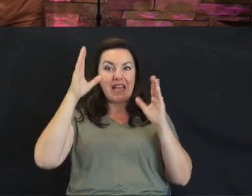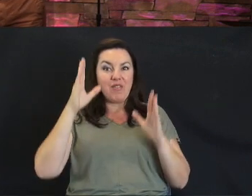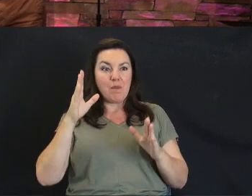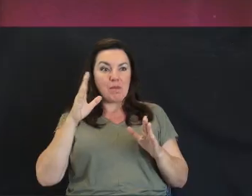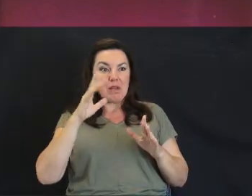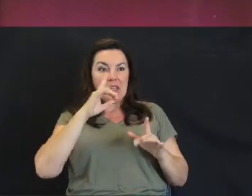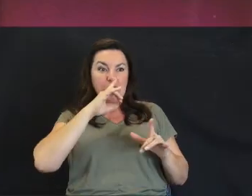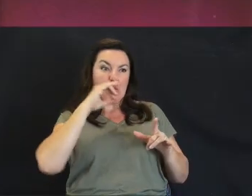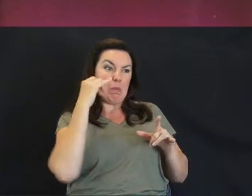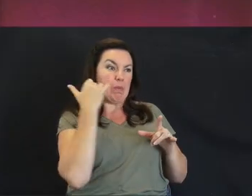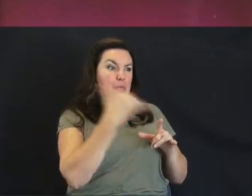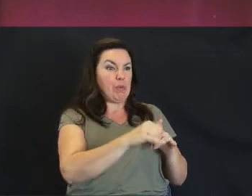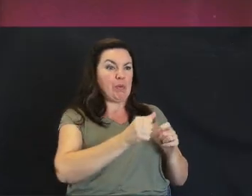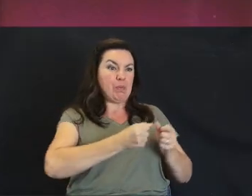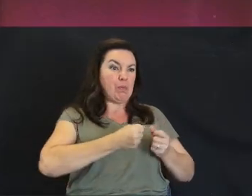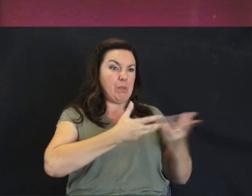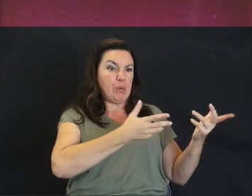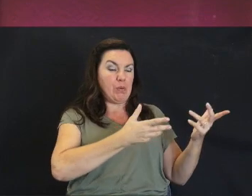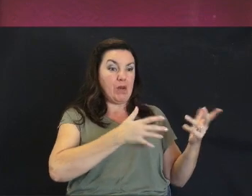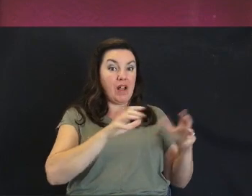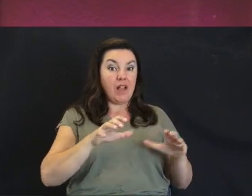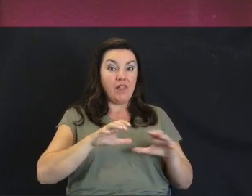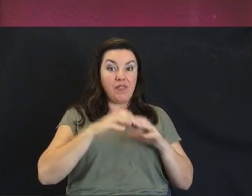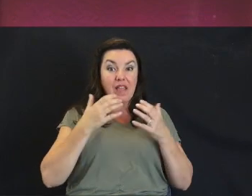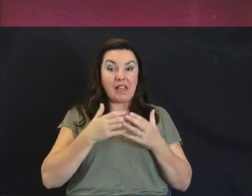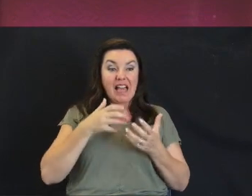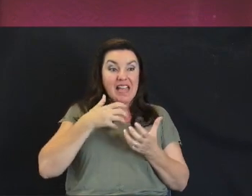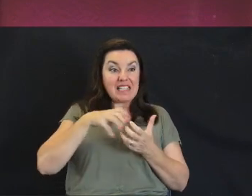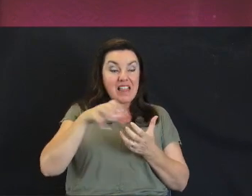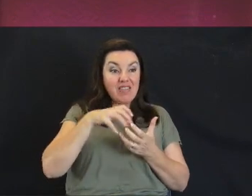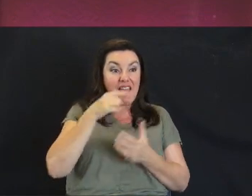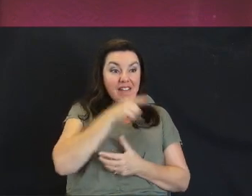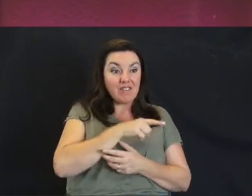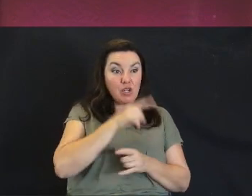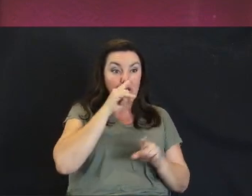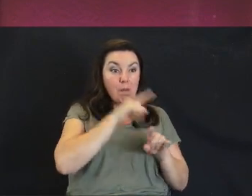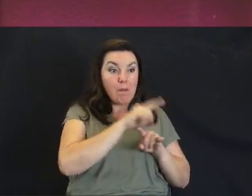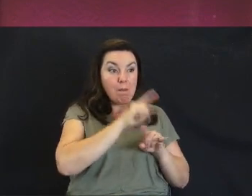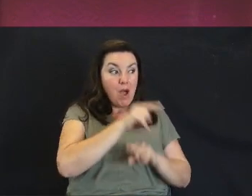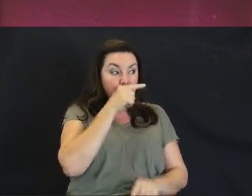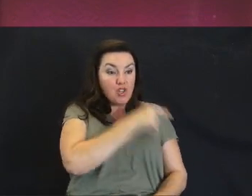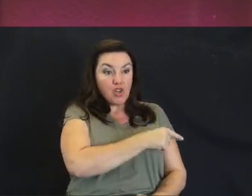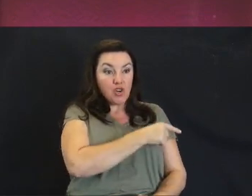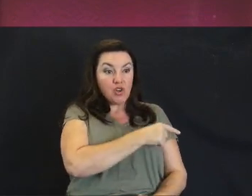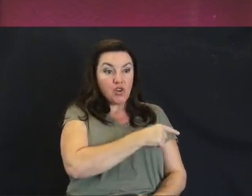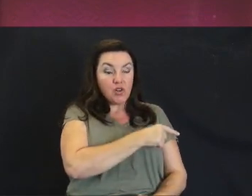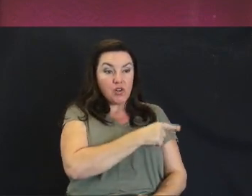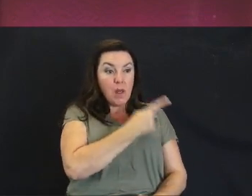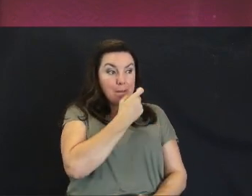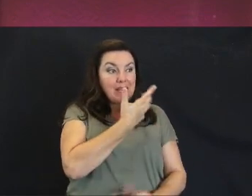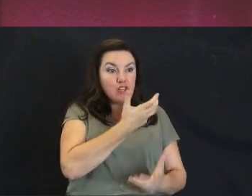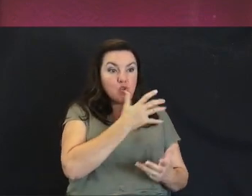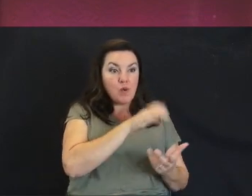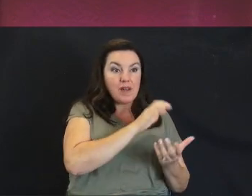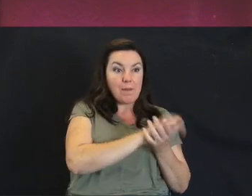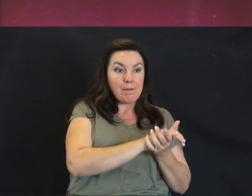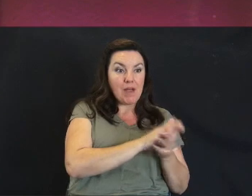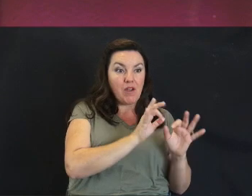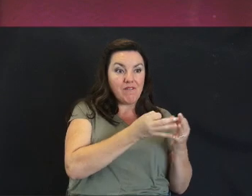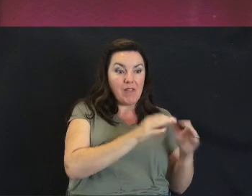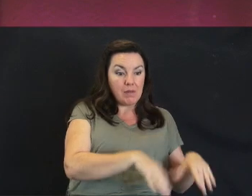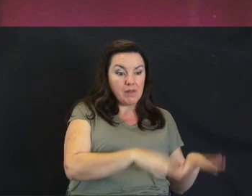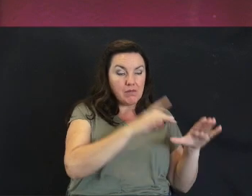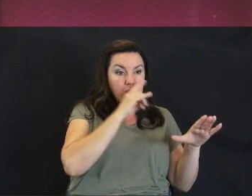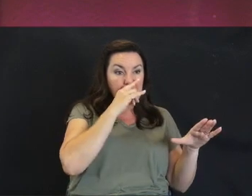ballistic And the class Started laughing And mocked her Because she wanted To get married And have a family And raise